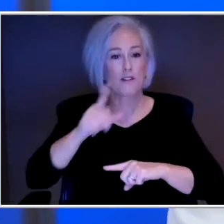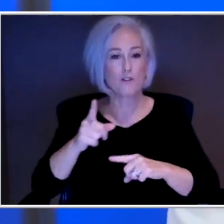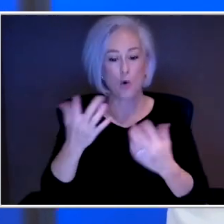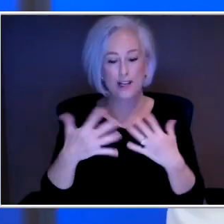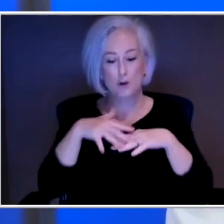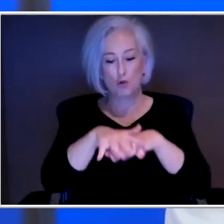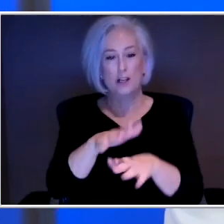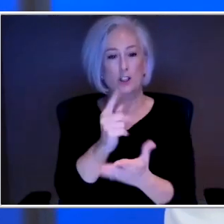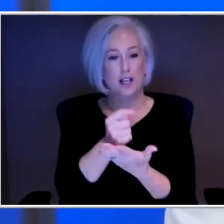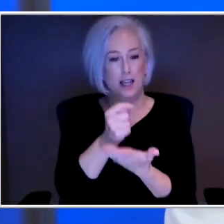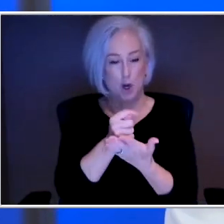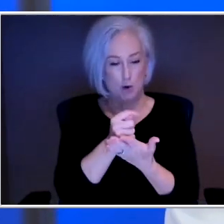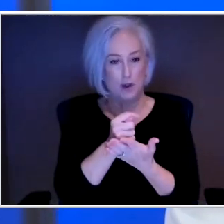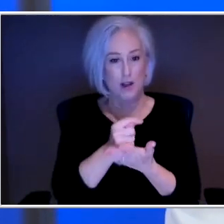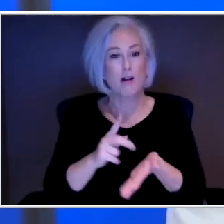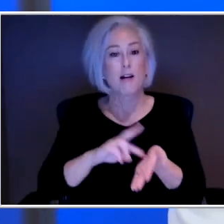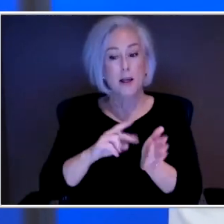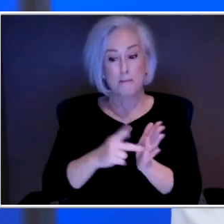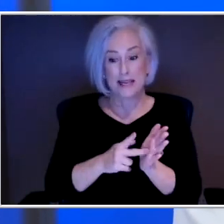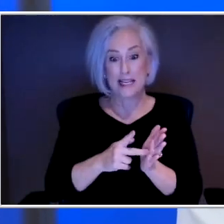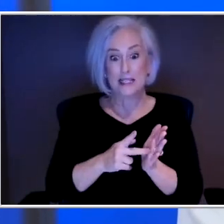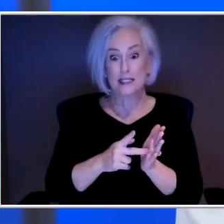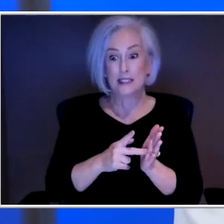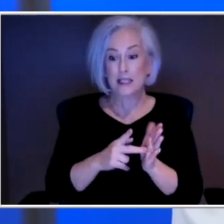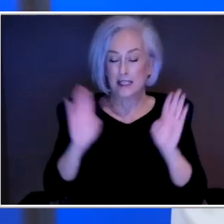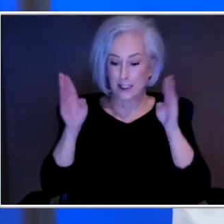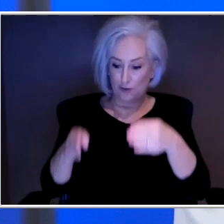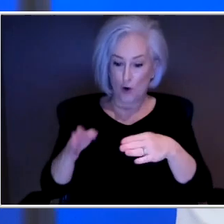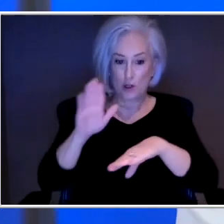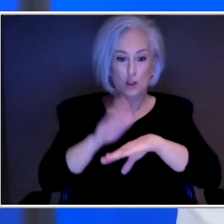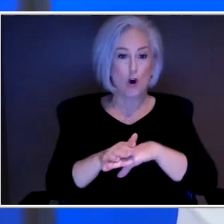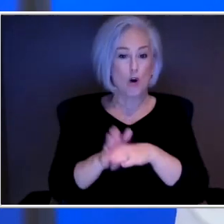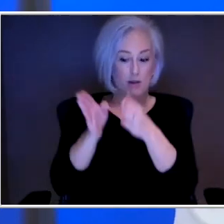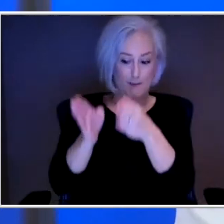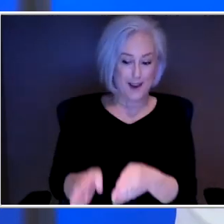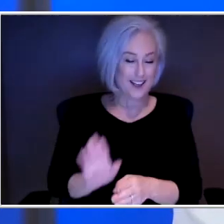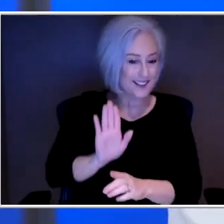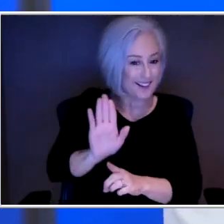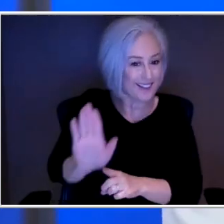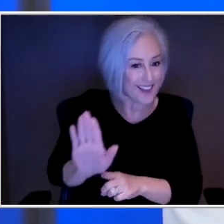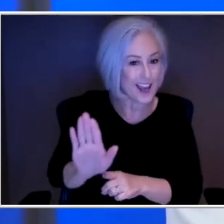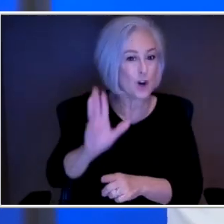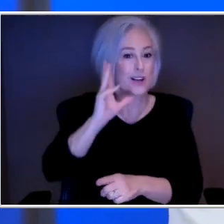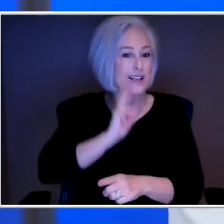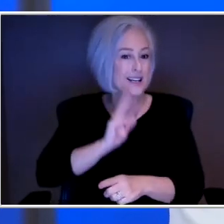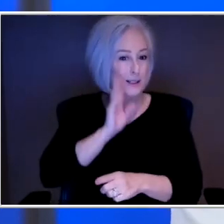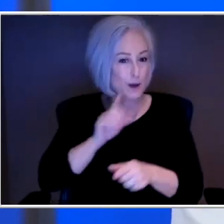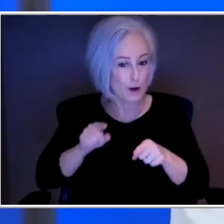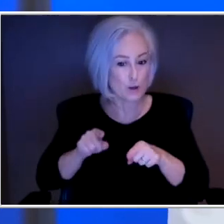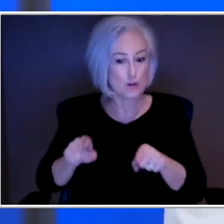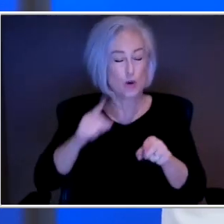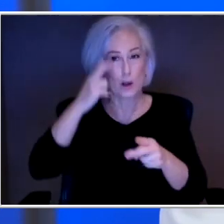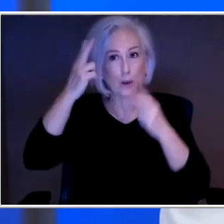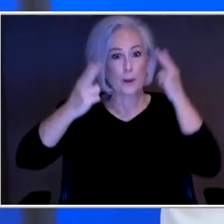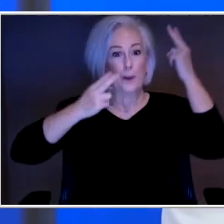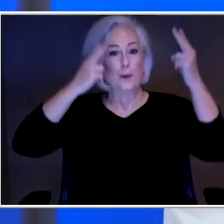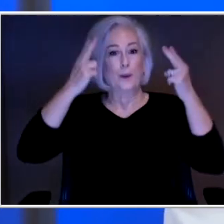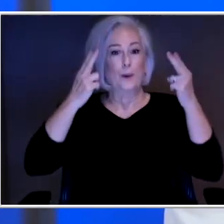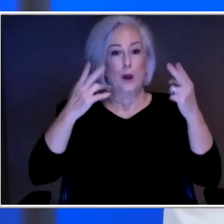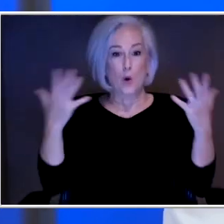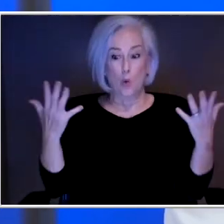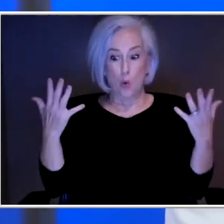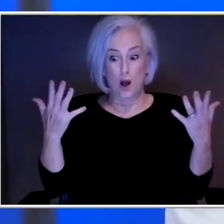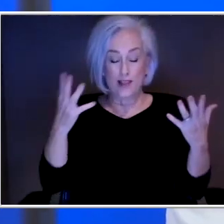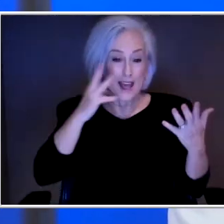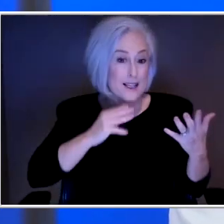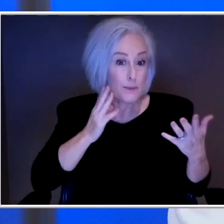about how the patient experience was during that trip. And so what they encountered, what made them afraid, what made them, what